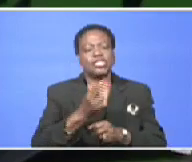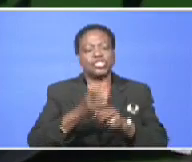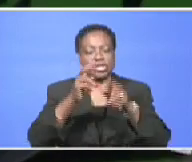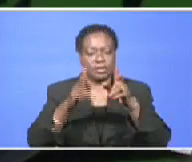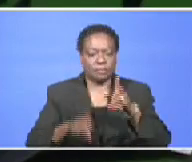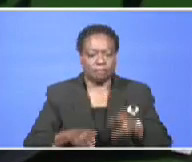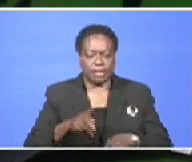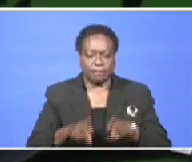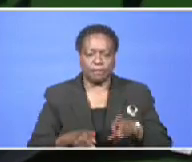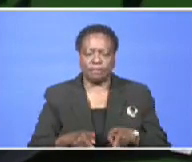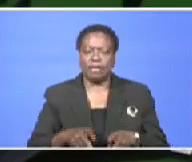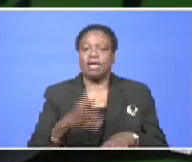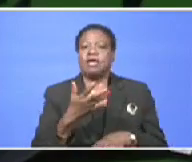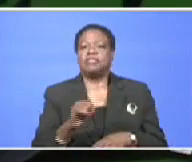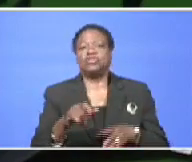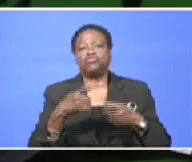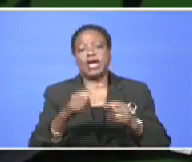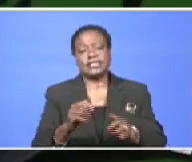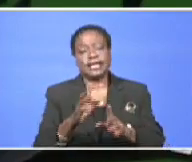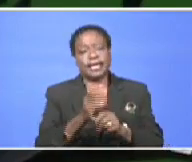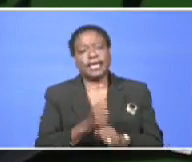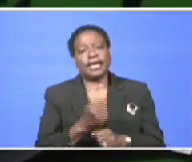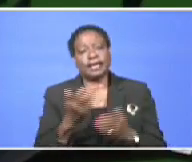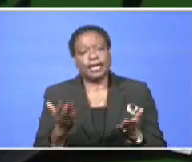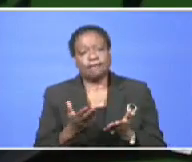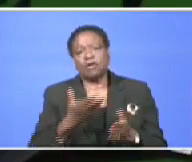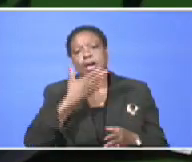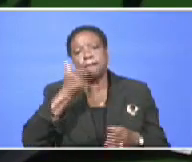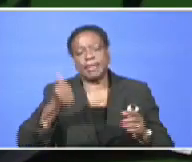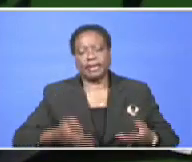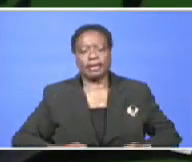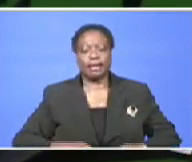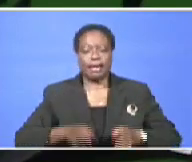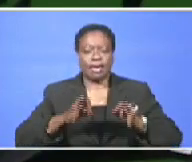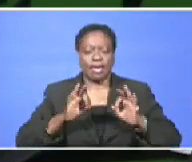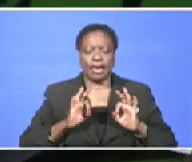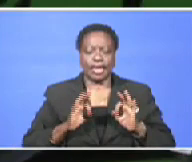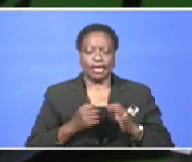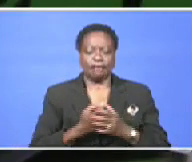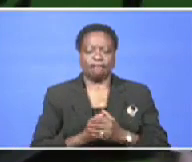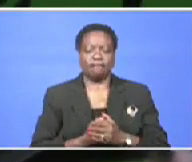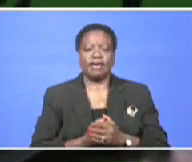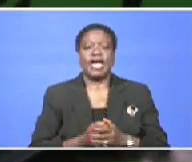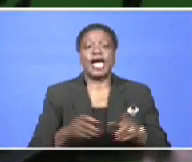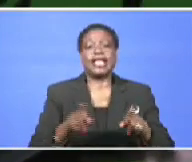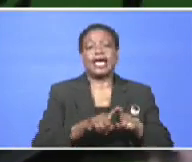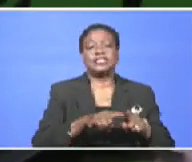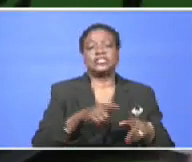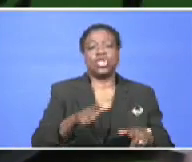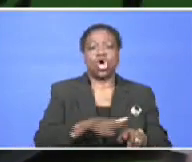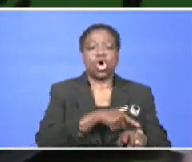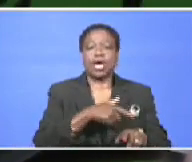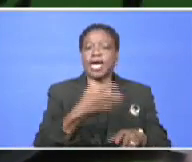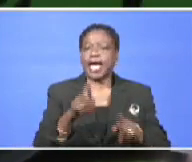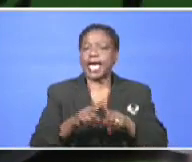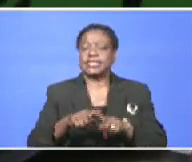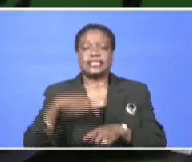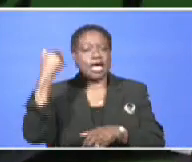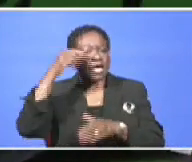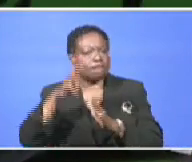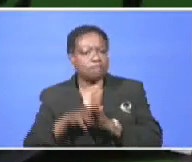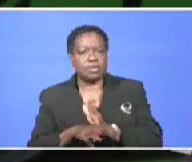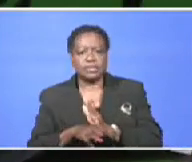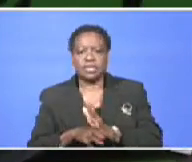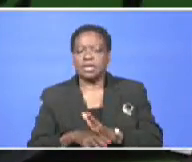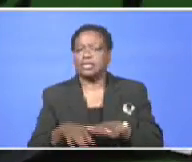work together to build a better Haiti, we will have things like that keep on repeating. We had one